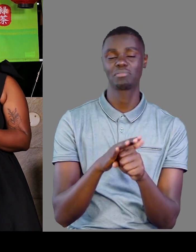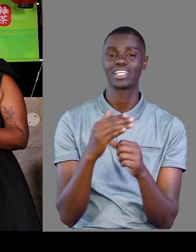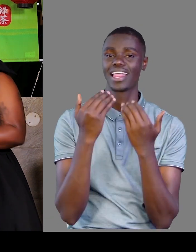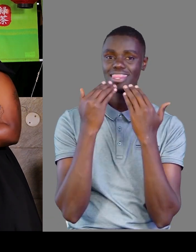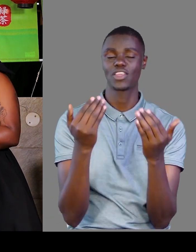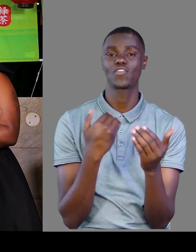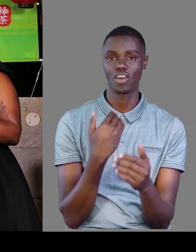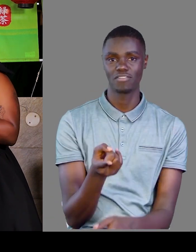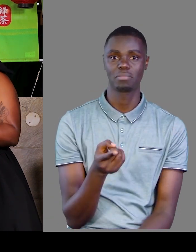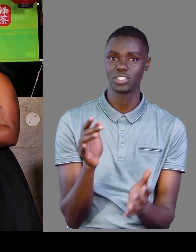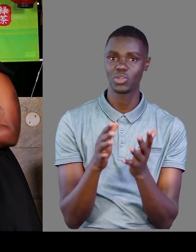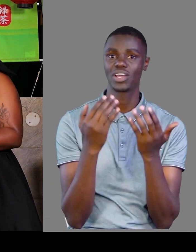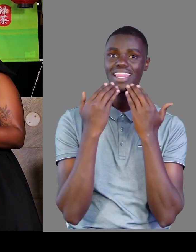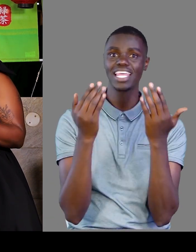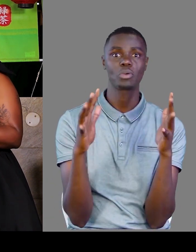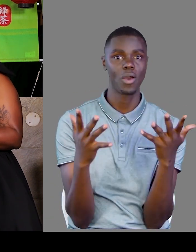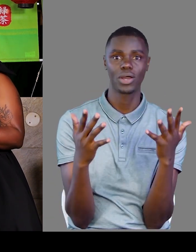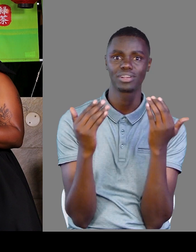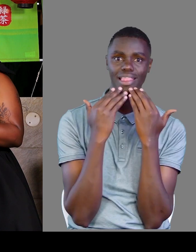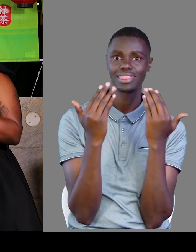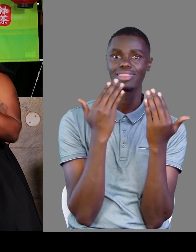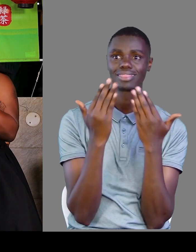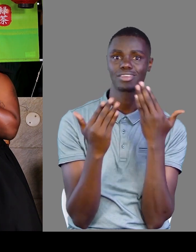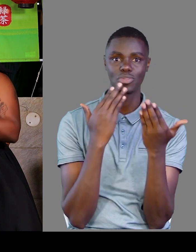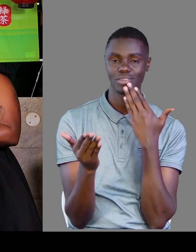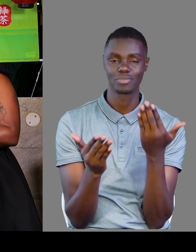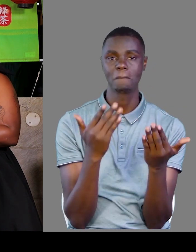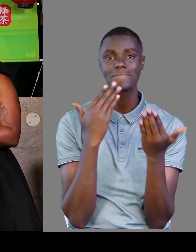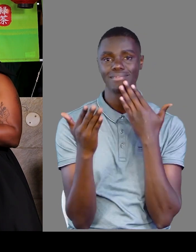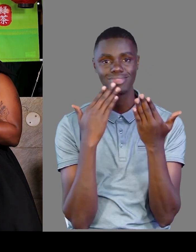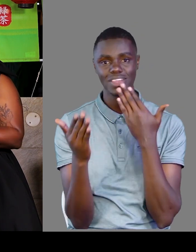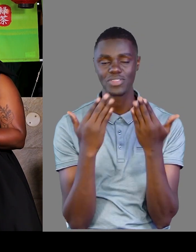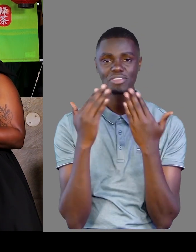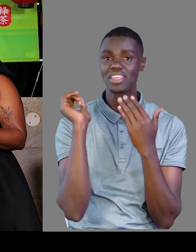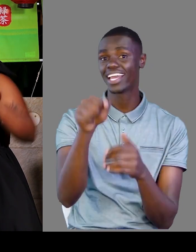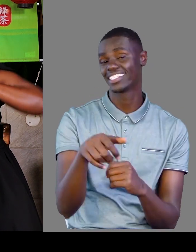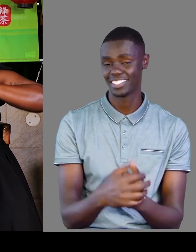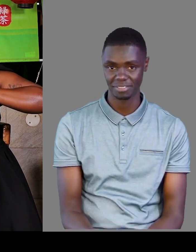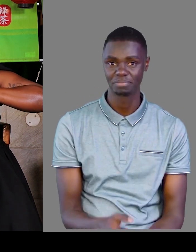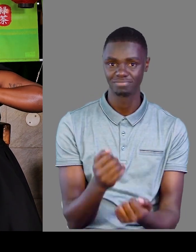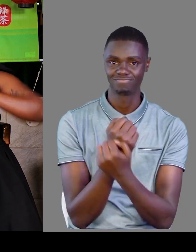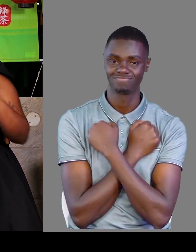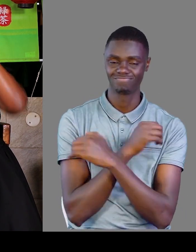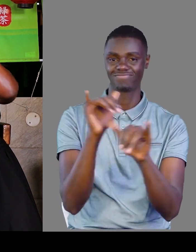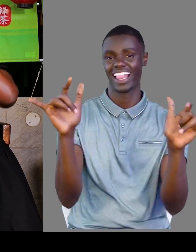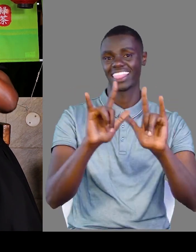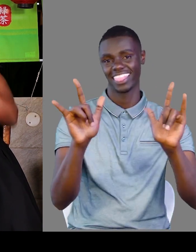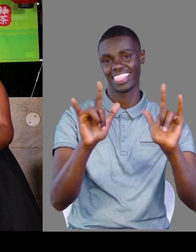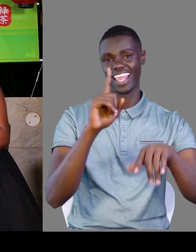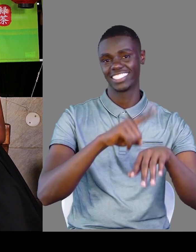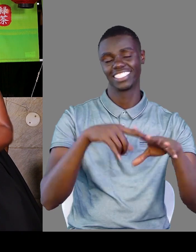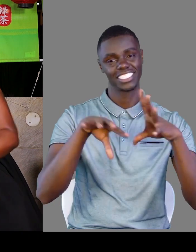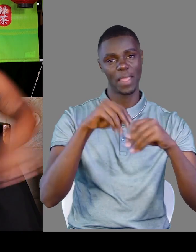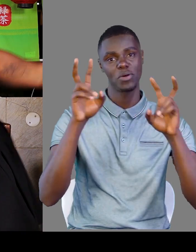you for having me. Thank you inapagaje. Thank you. Inapaga thank you. Yes. Love you. Time